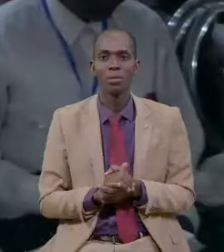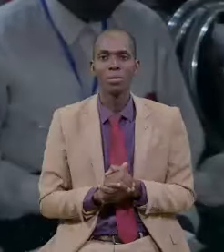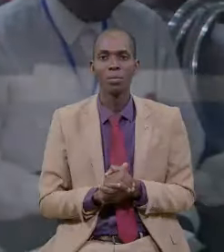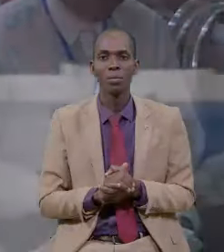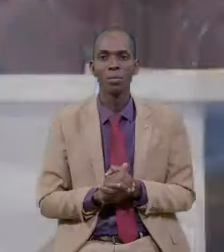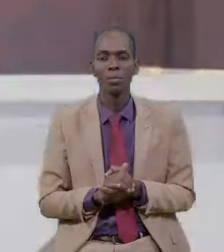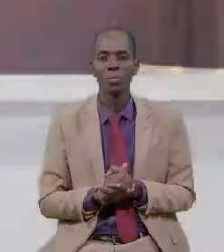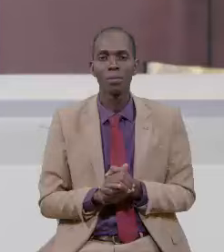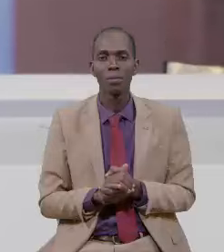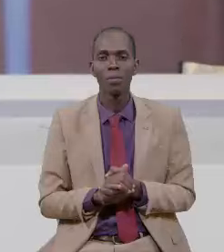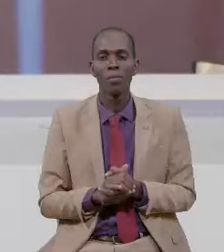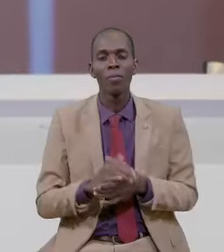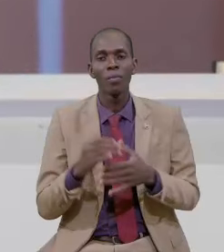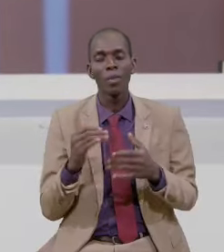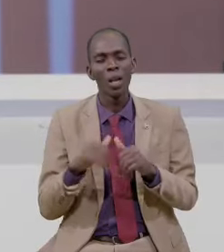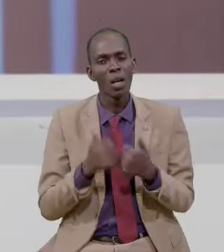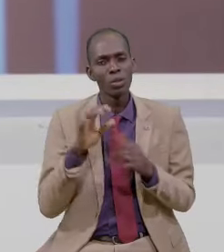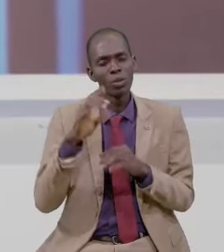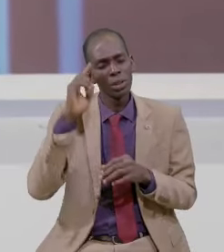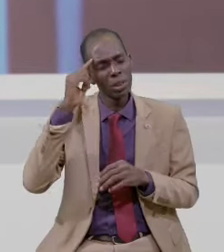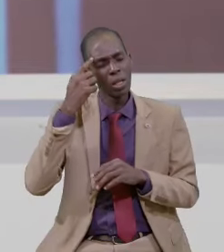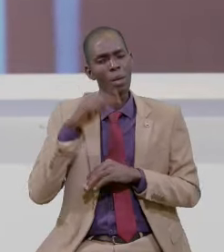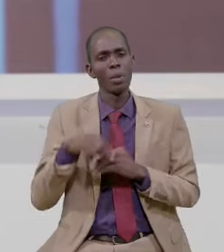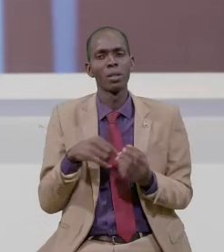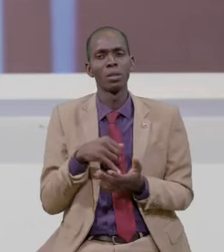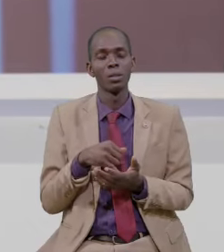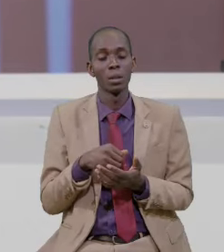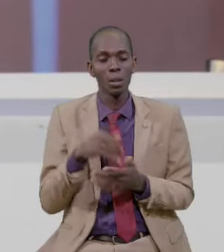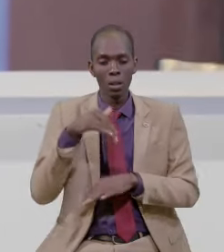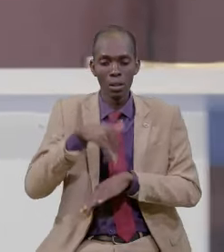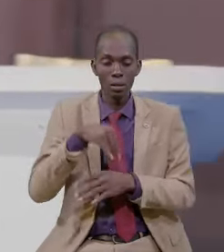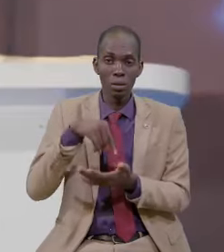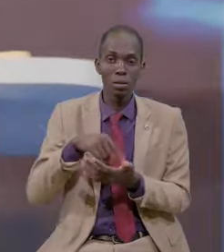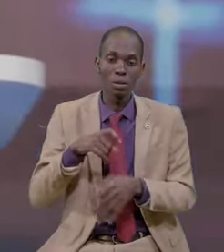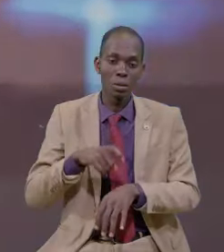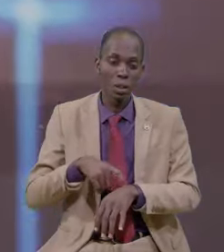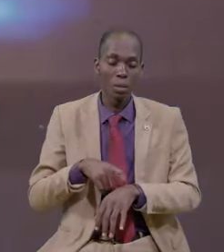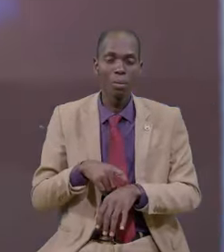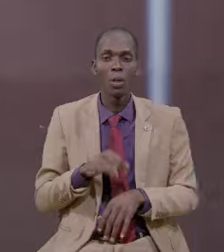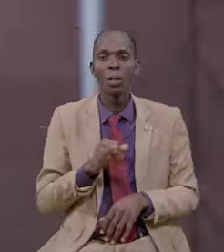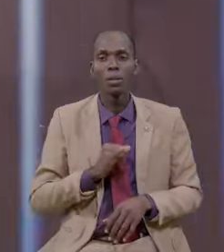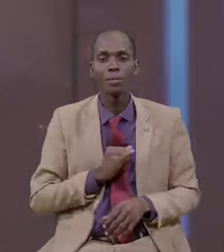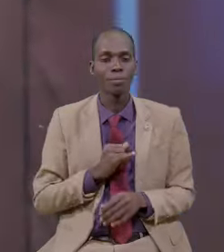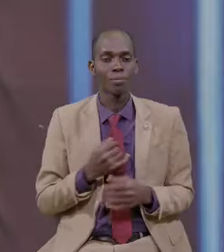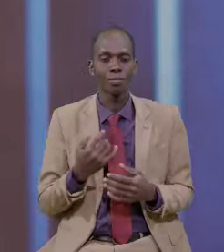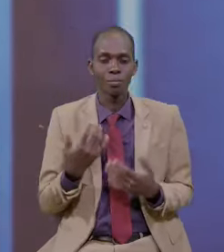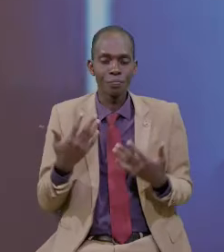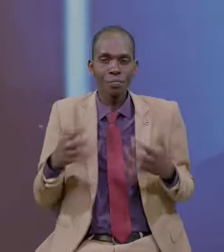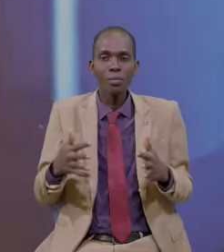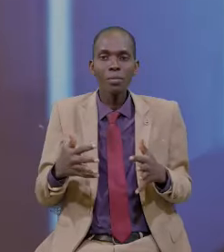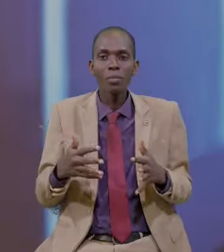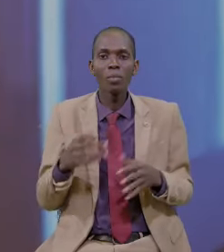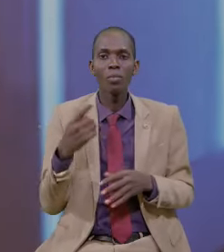And when you think about it, at this time now, I just passed the line